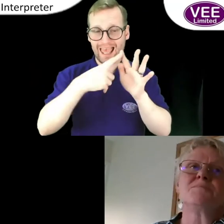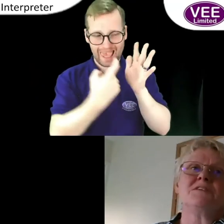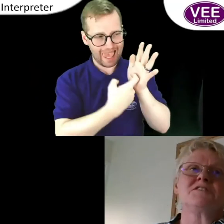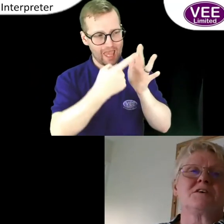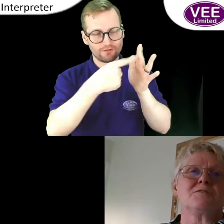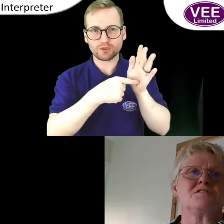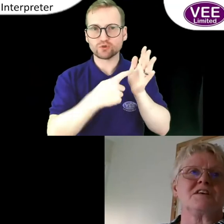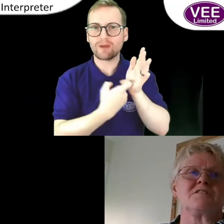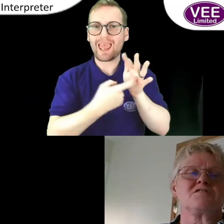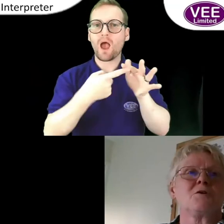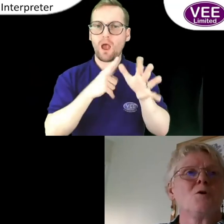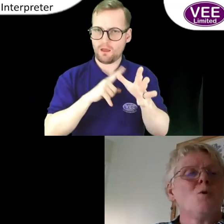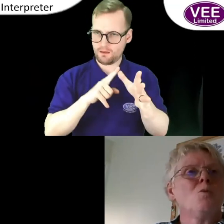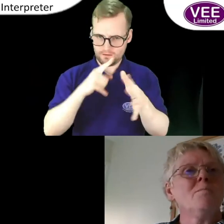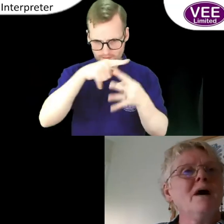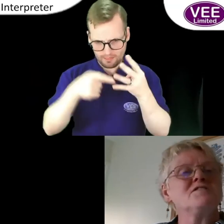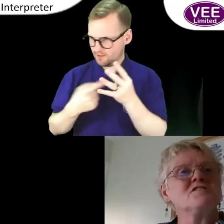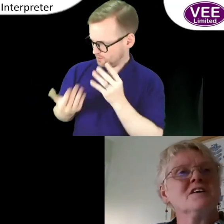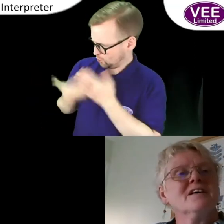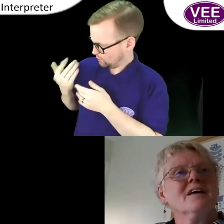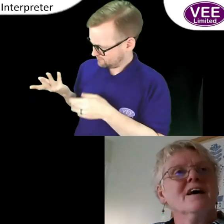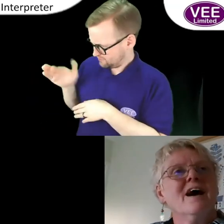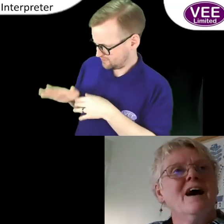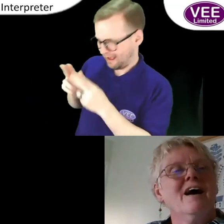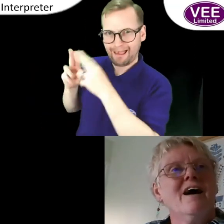mustn't dismiss those things. We must